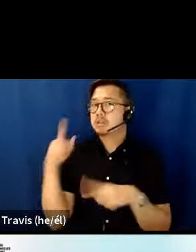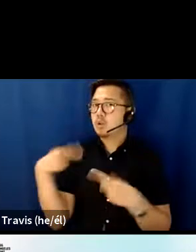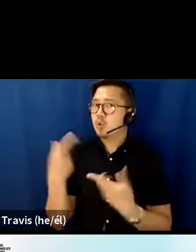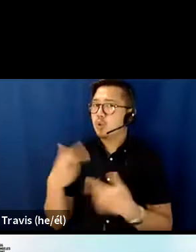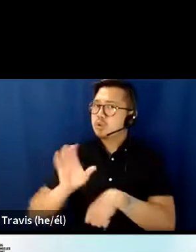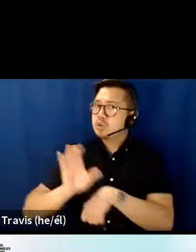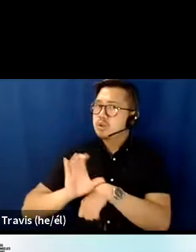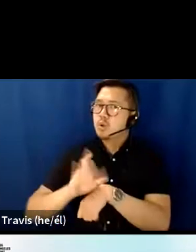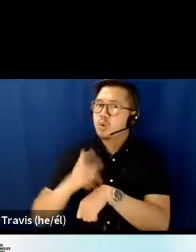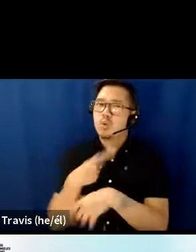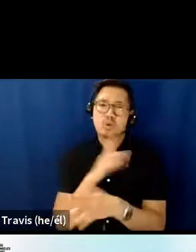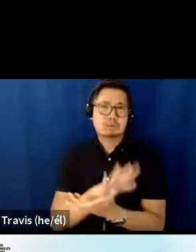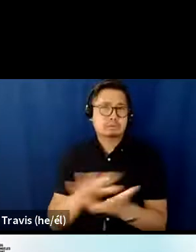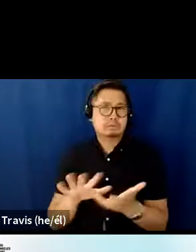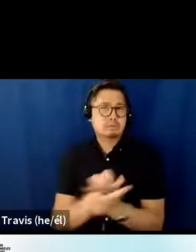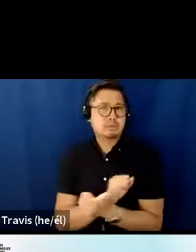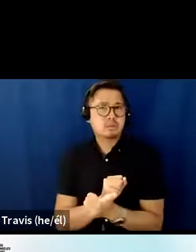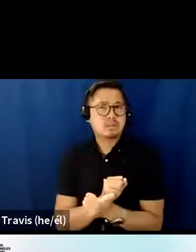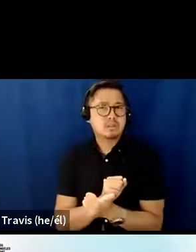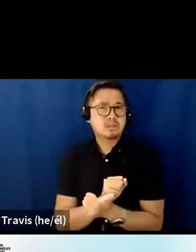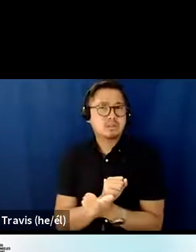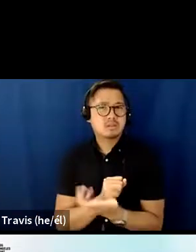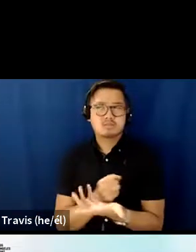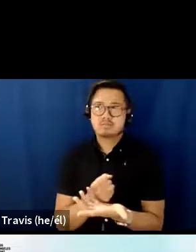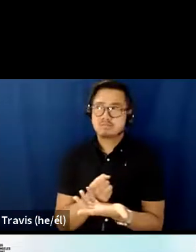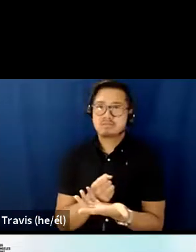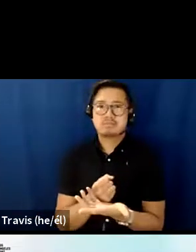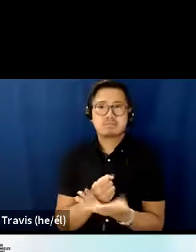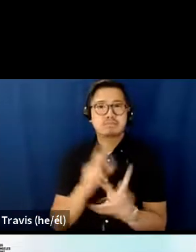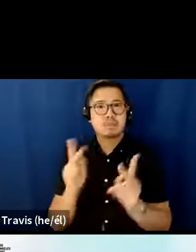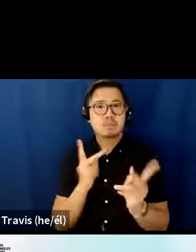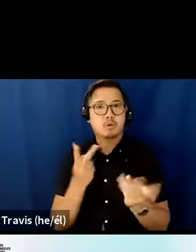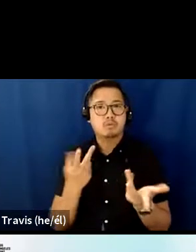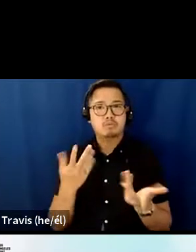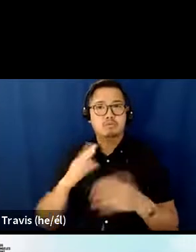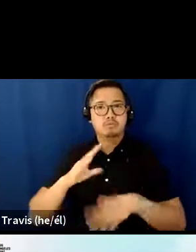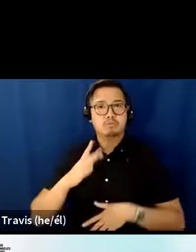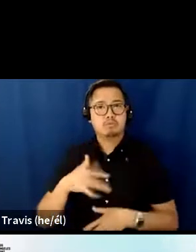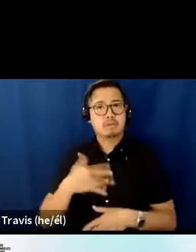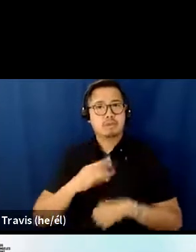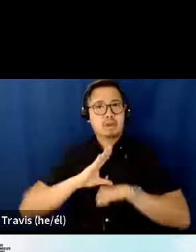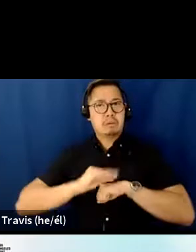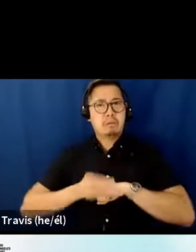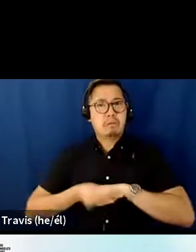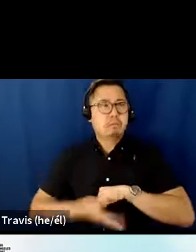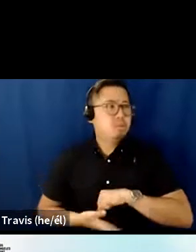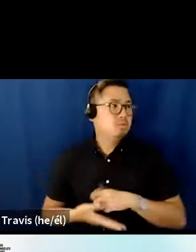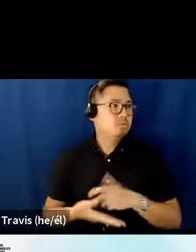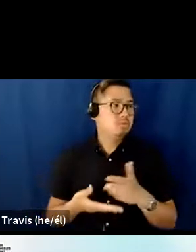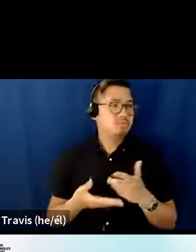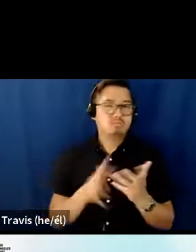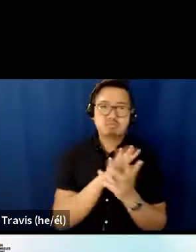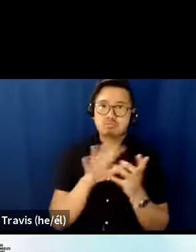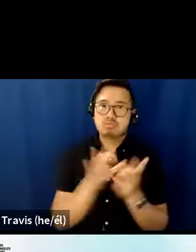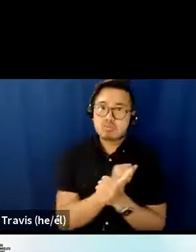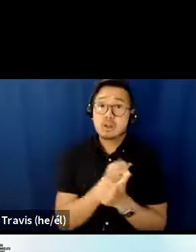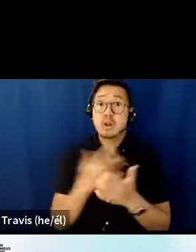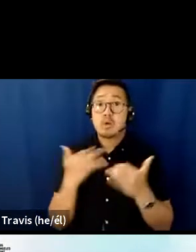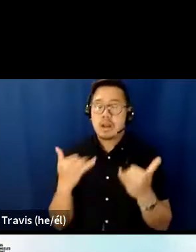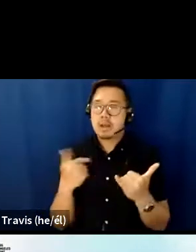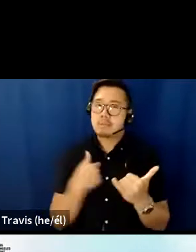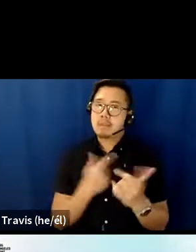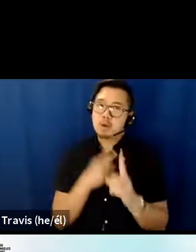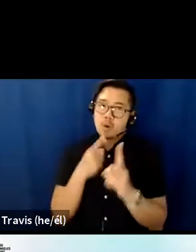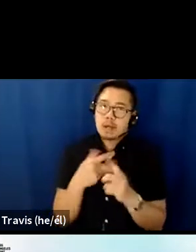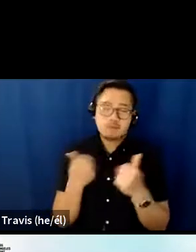damage around our feeling of worthiness or unworthiness. And so unraveling those spaces is where I am at the moment. And I